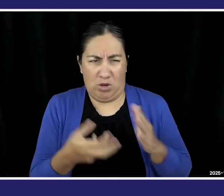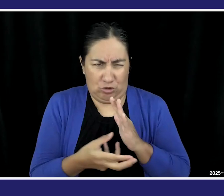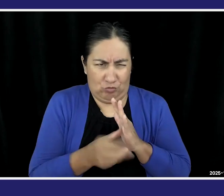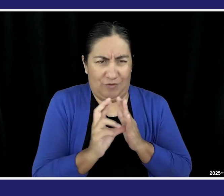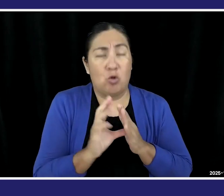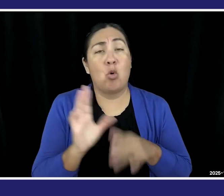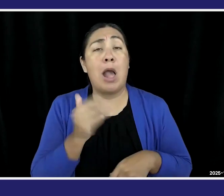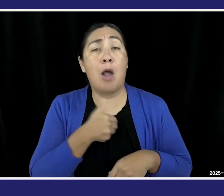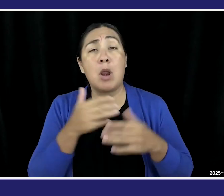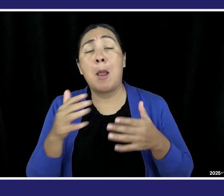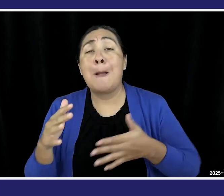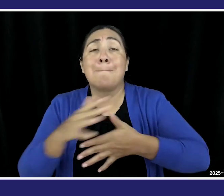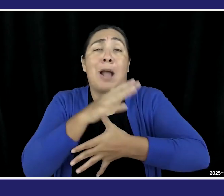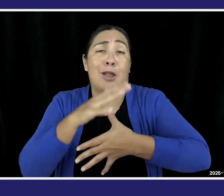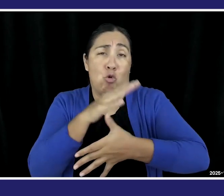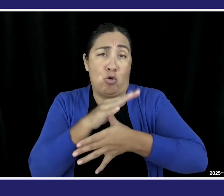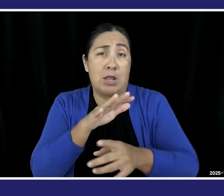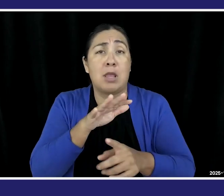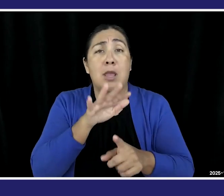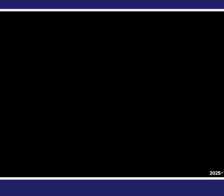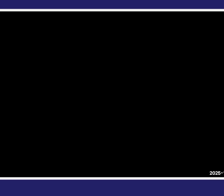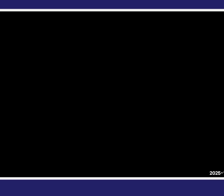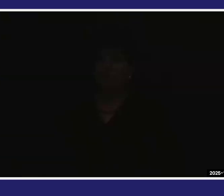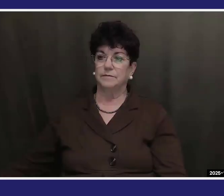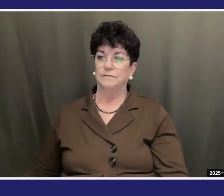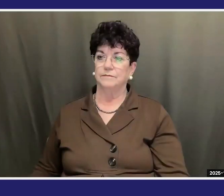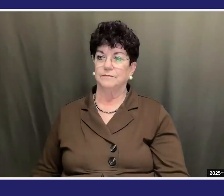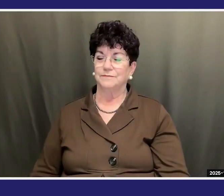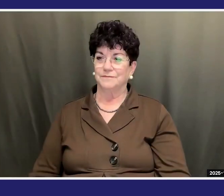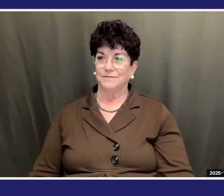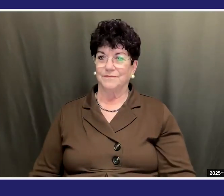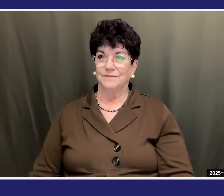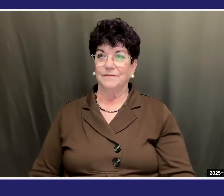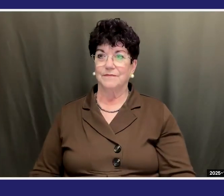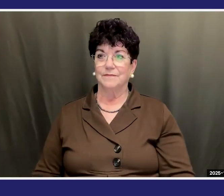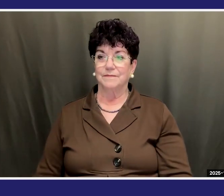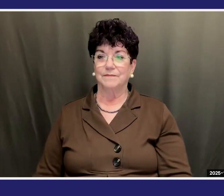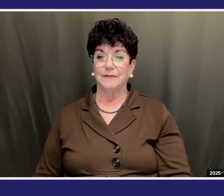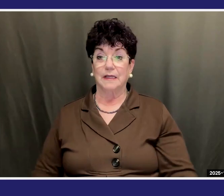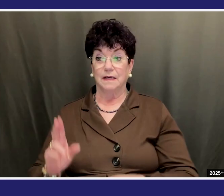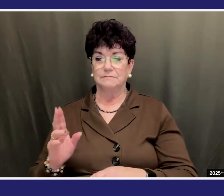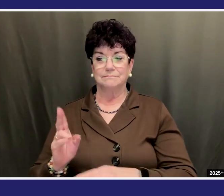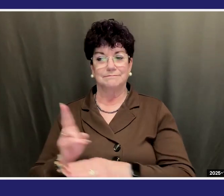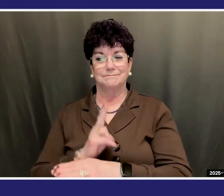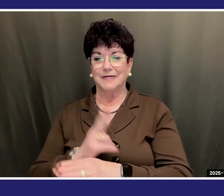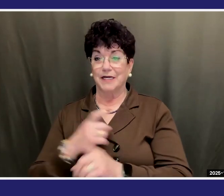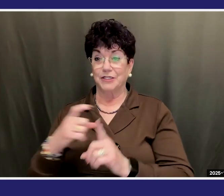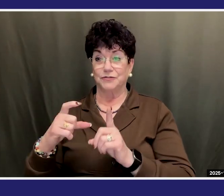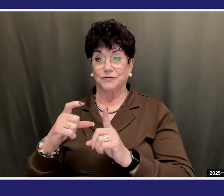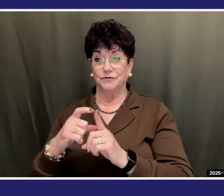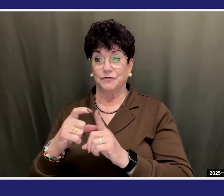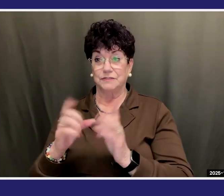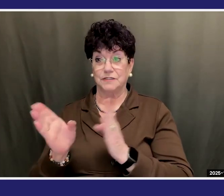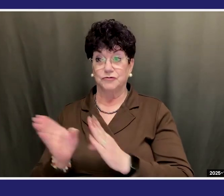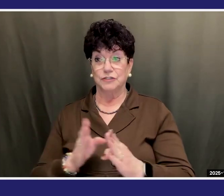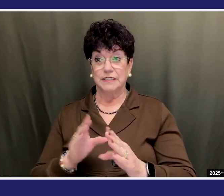our priority populations for strategic investment. And I use the word strategic investment because this is really where we